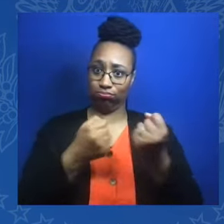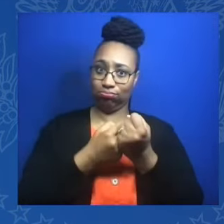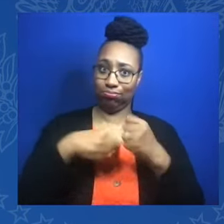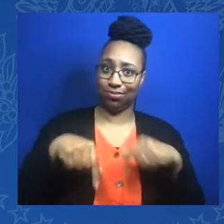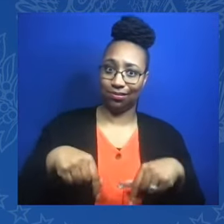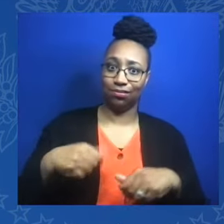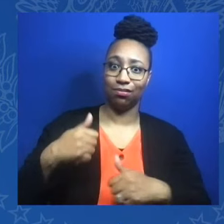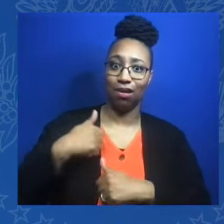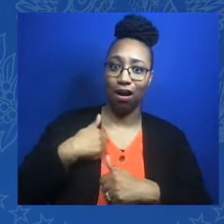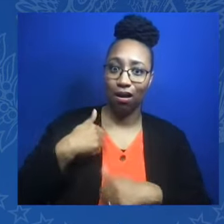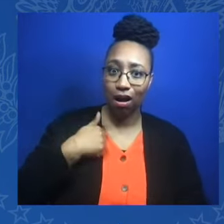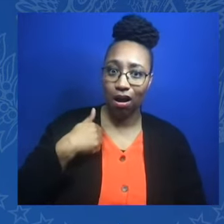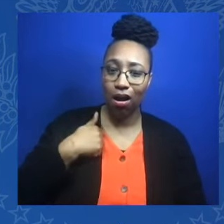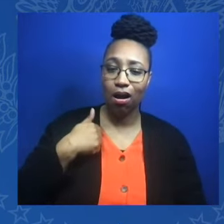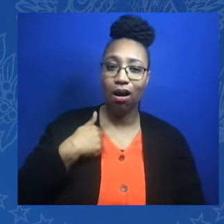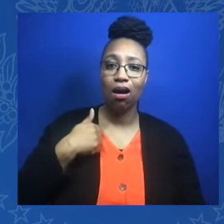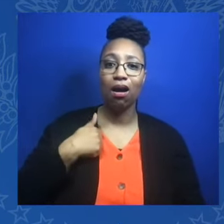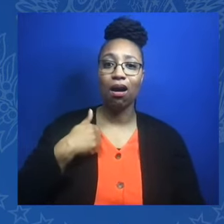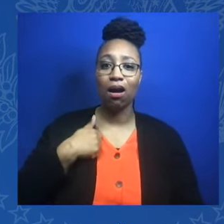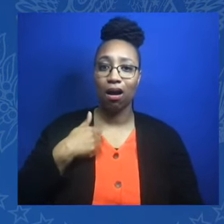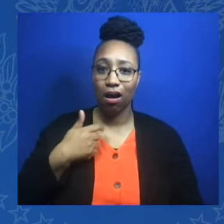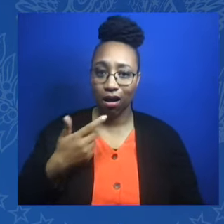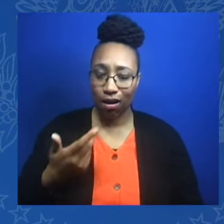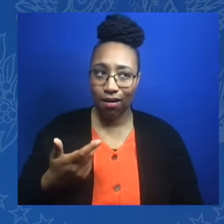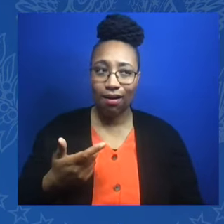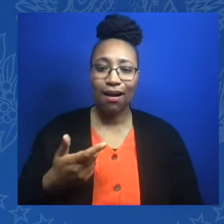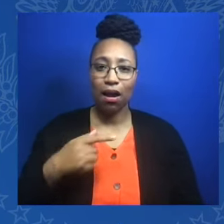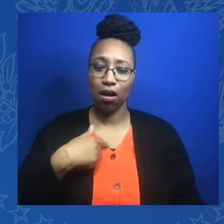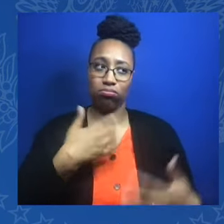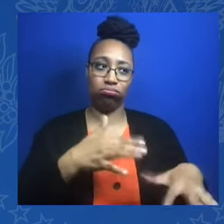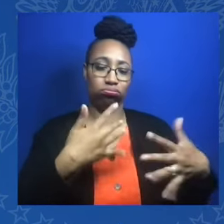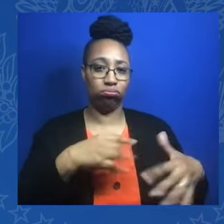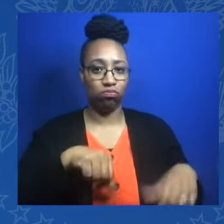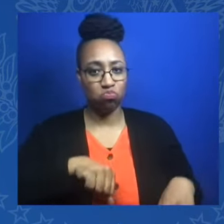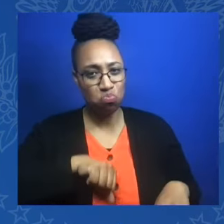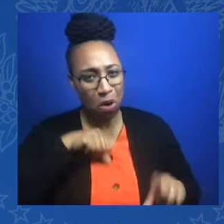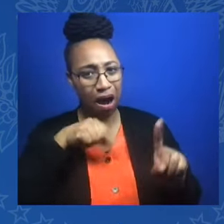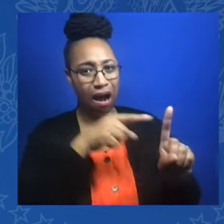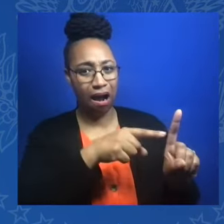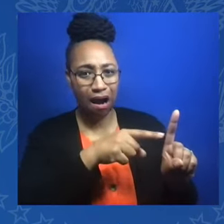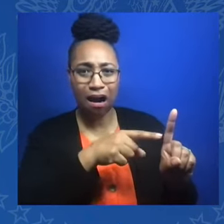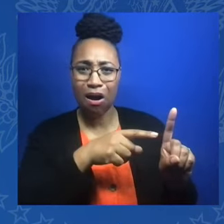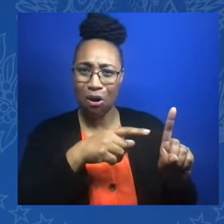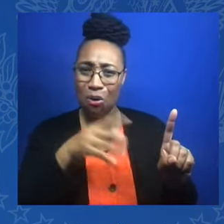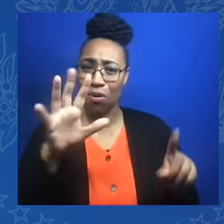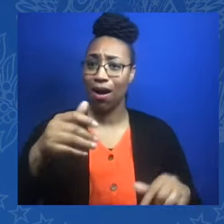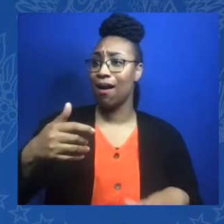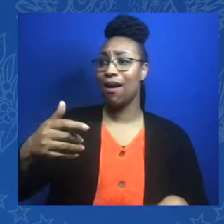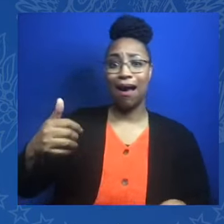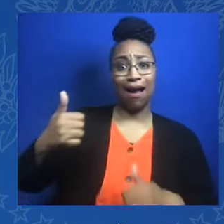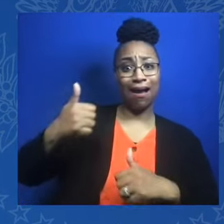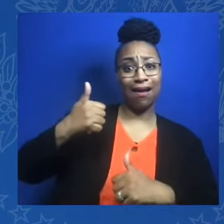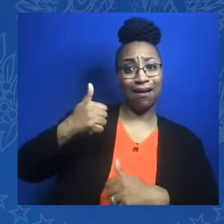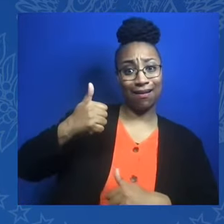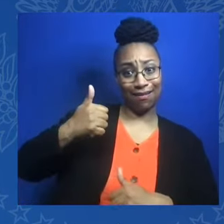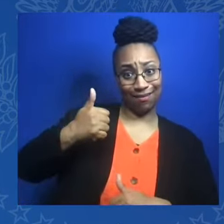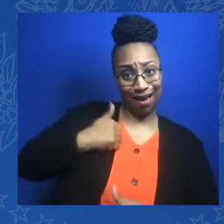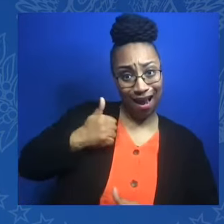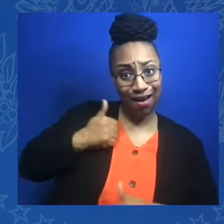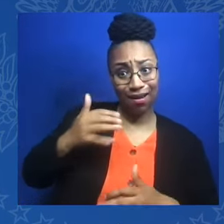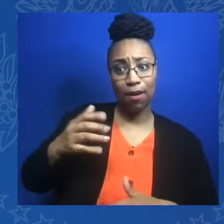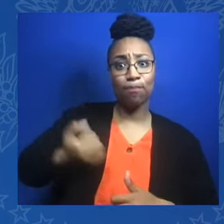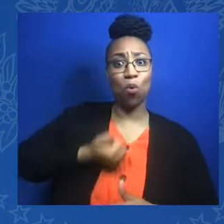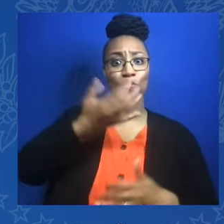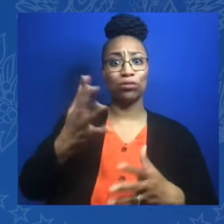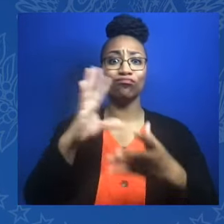McCree, still called to us from Flanders Field, echoing their charge through the ages. And I quote